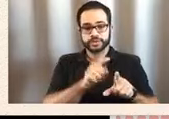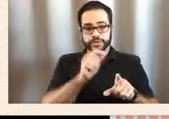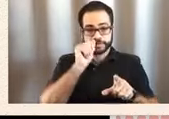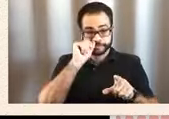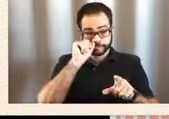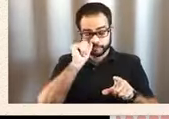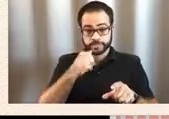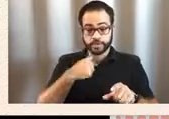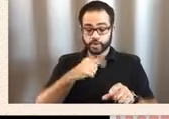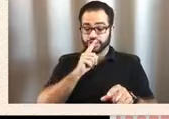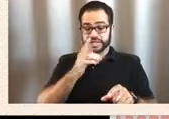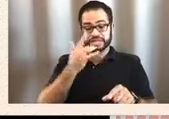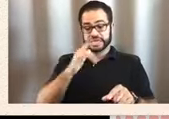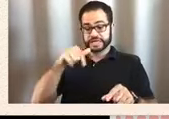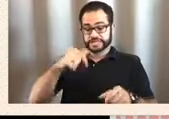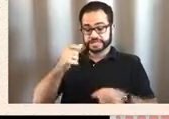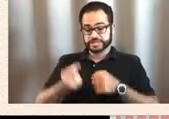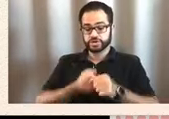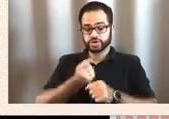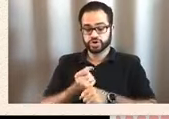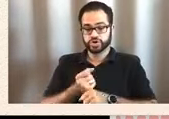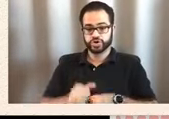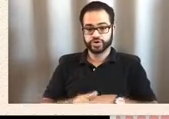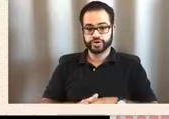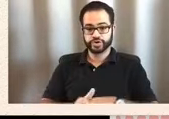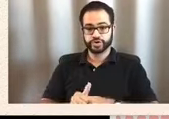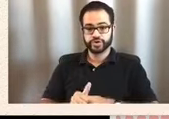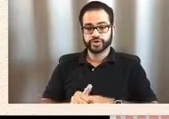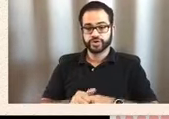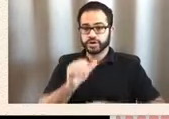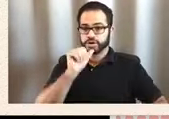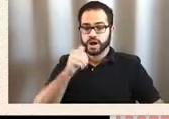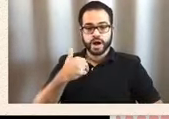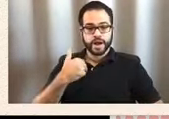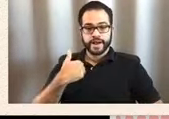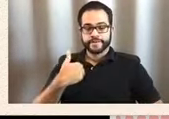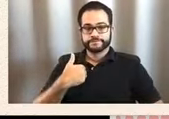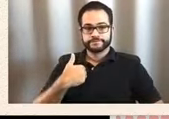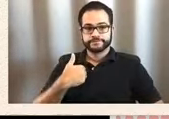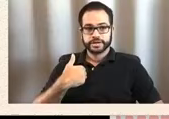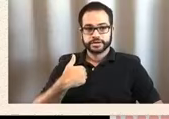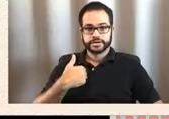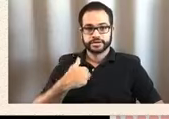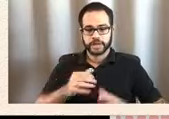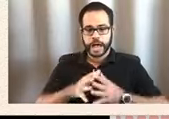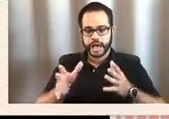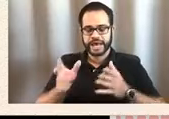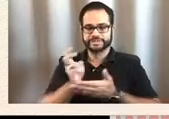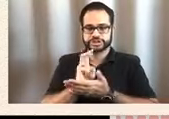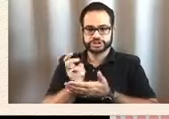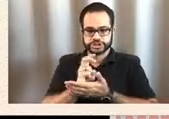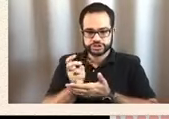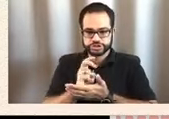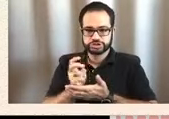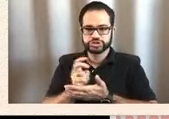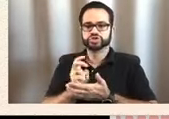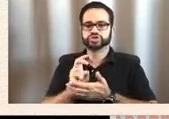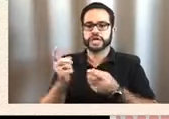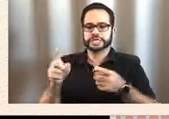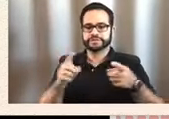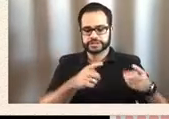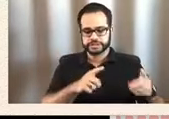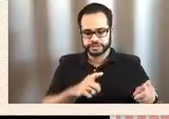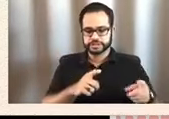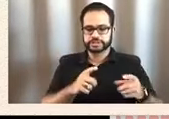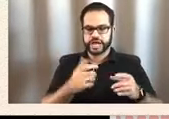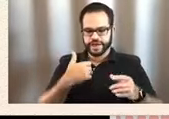this year to not have so much seizure activity, that things were a lot more